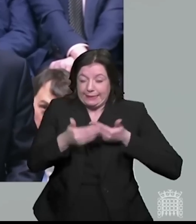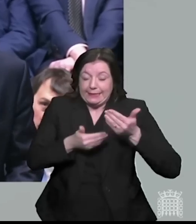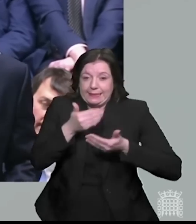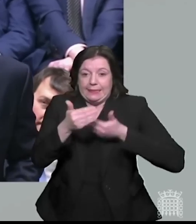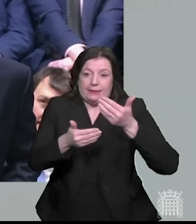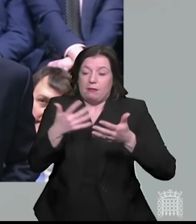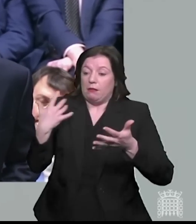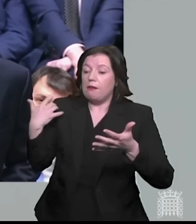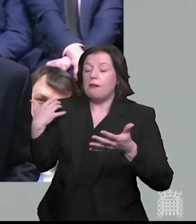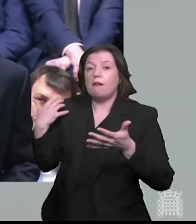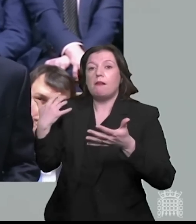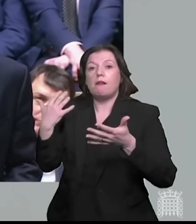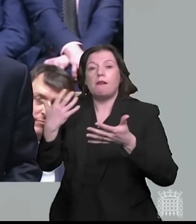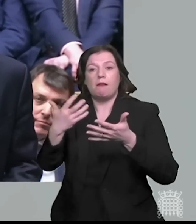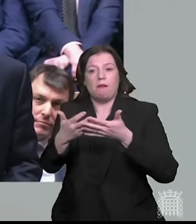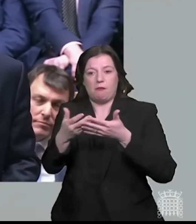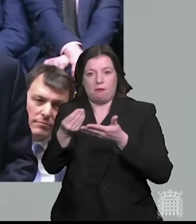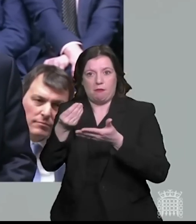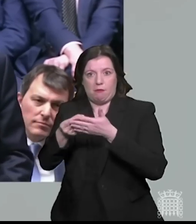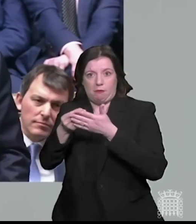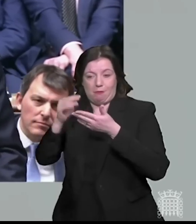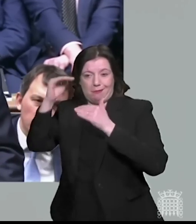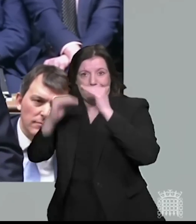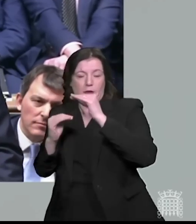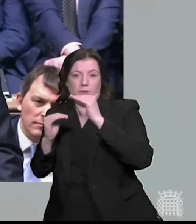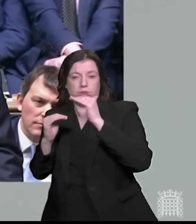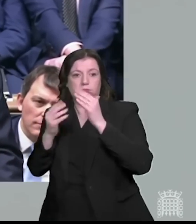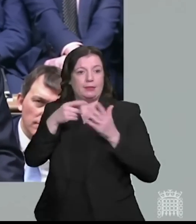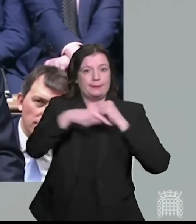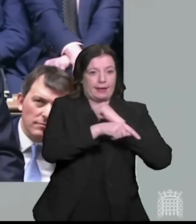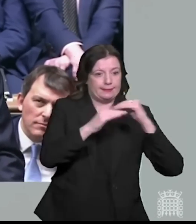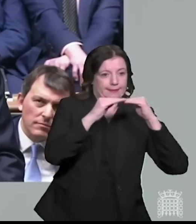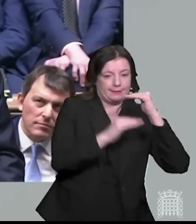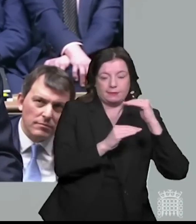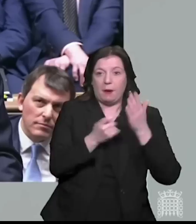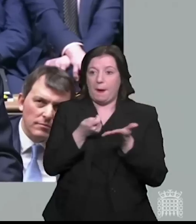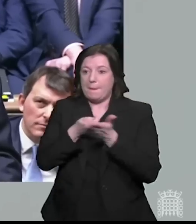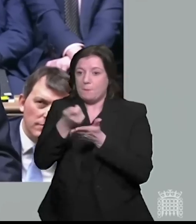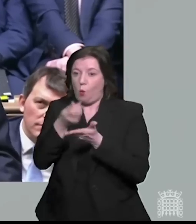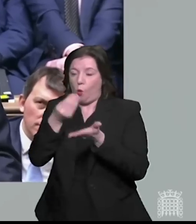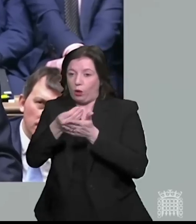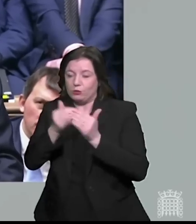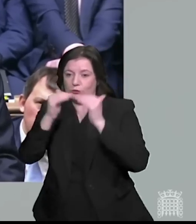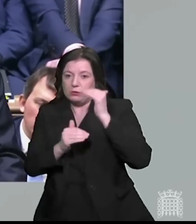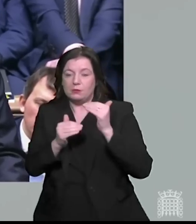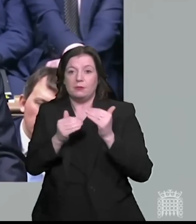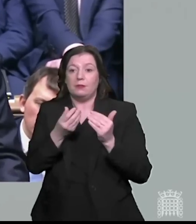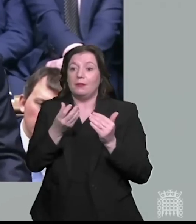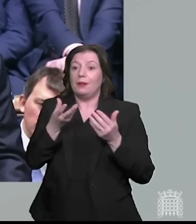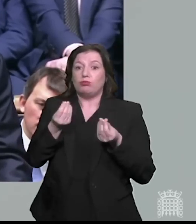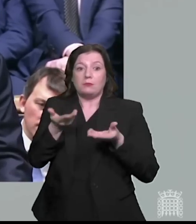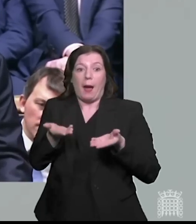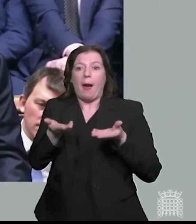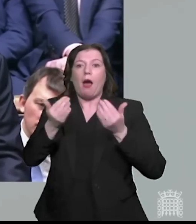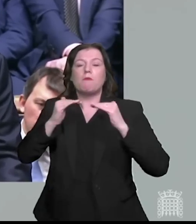Since mid-October, 10-year gilt rates have fallen, debt servicing costs are down, mortgage rates are lower and inflation has peaked.